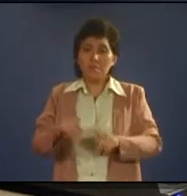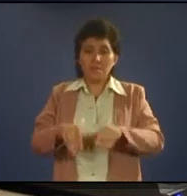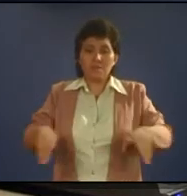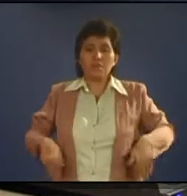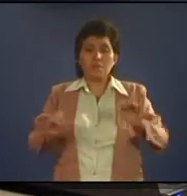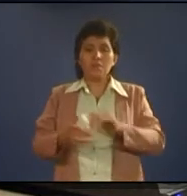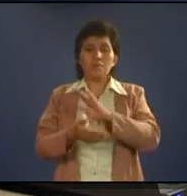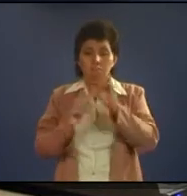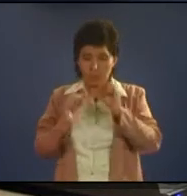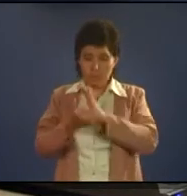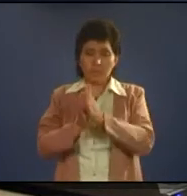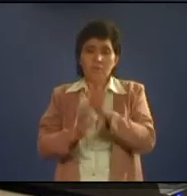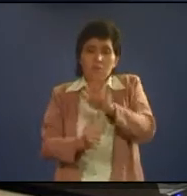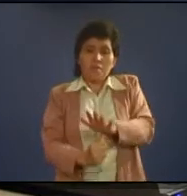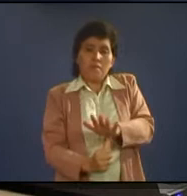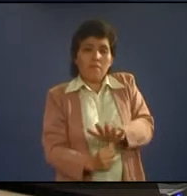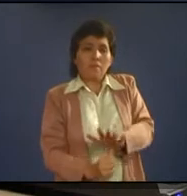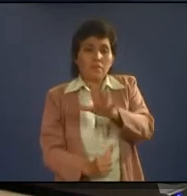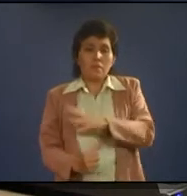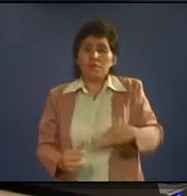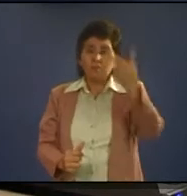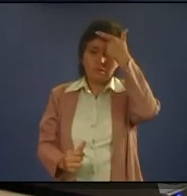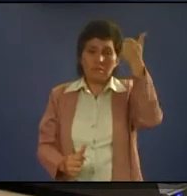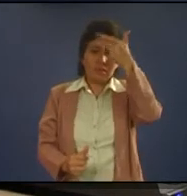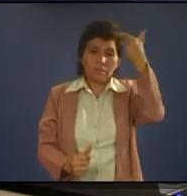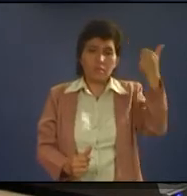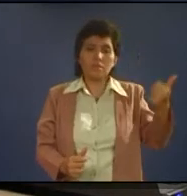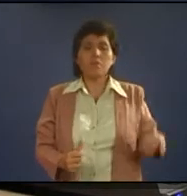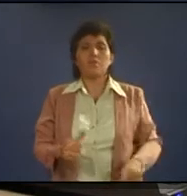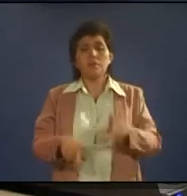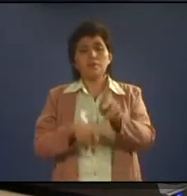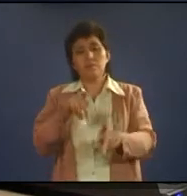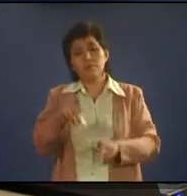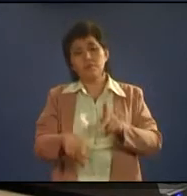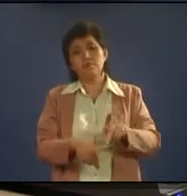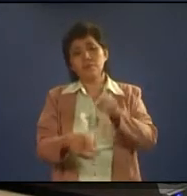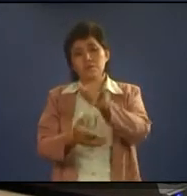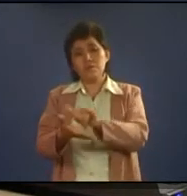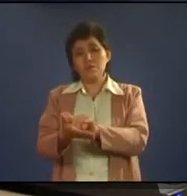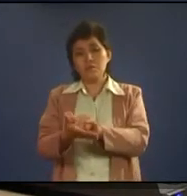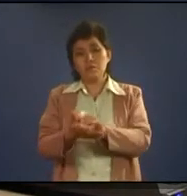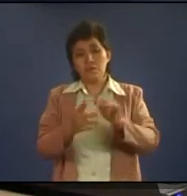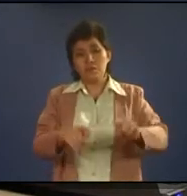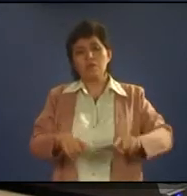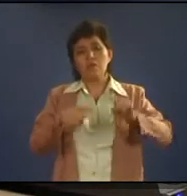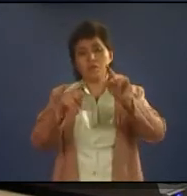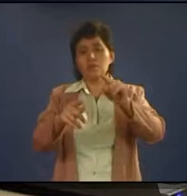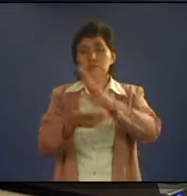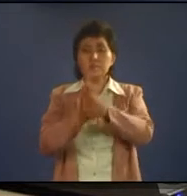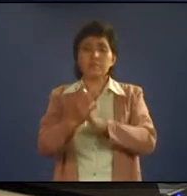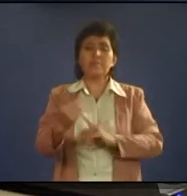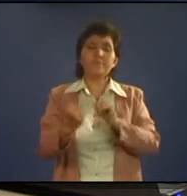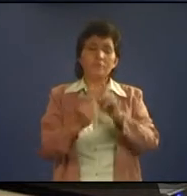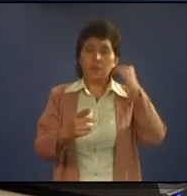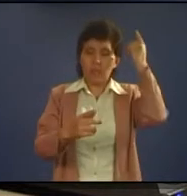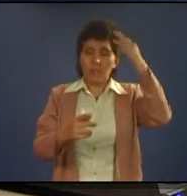does affect the people, the person also, and people go into sadness, okay? Now, we should be